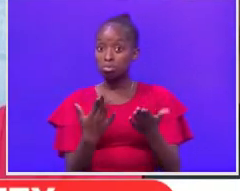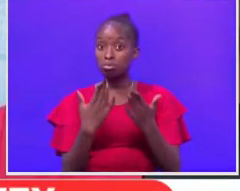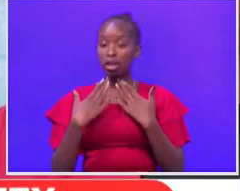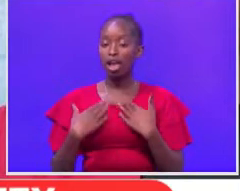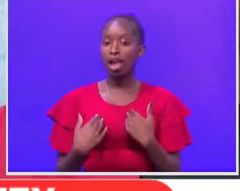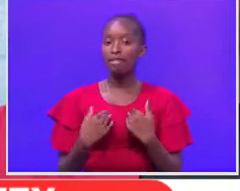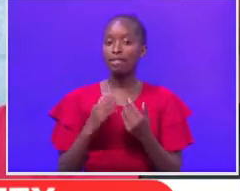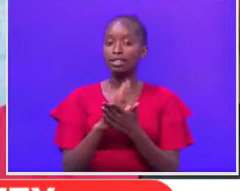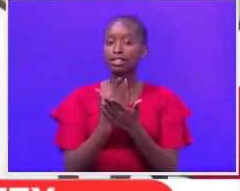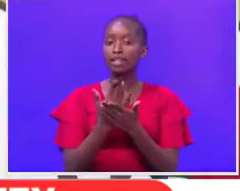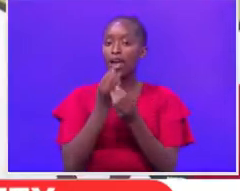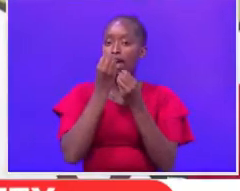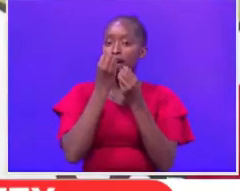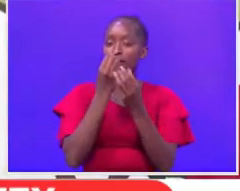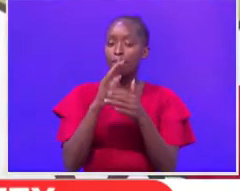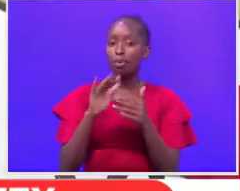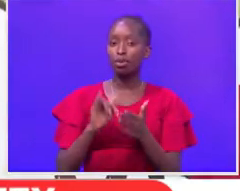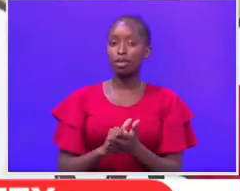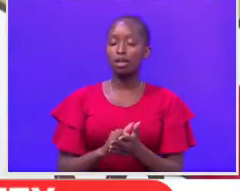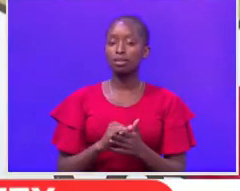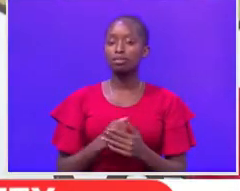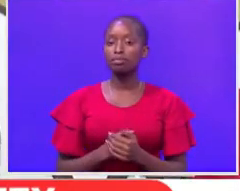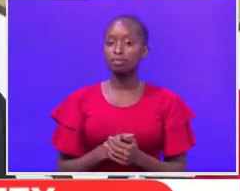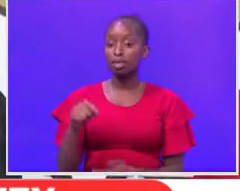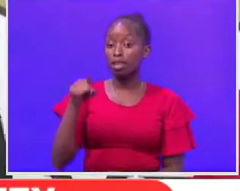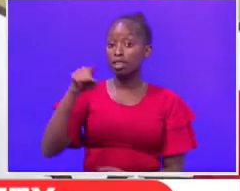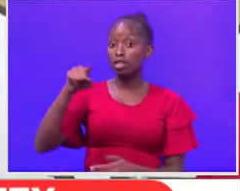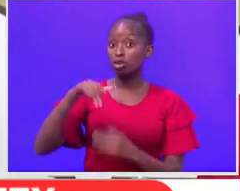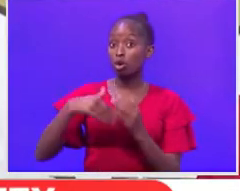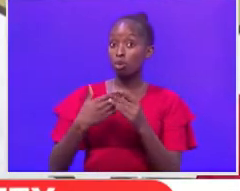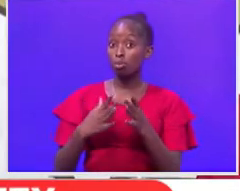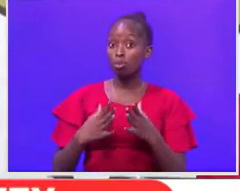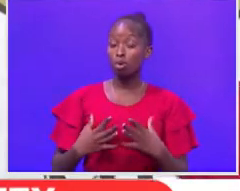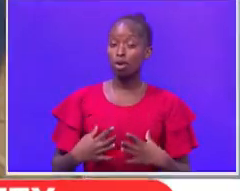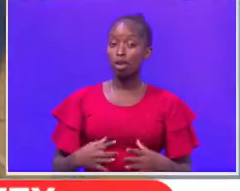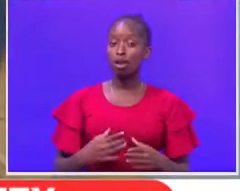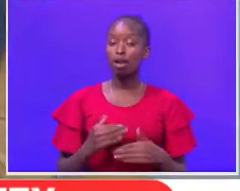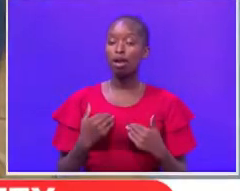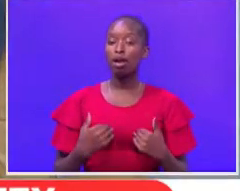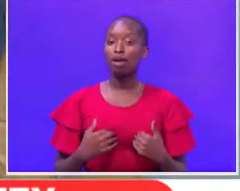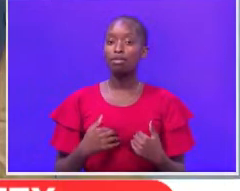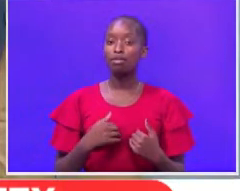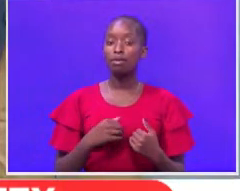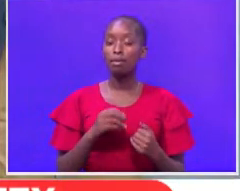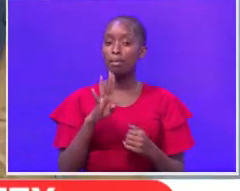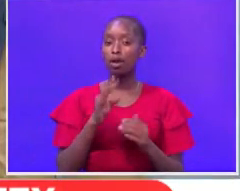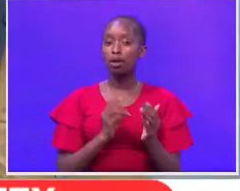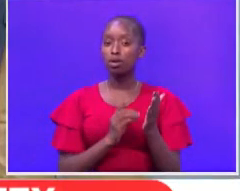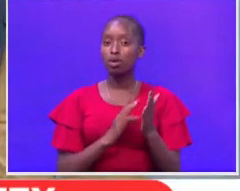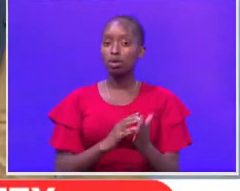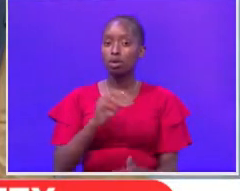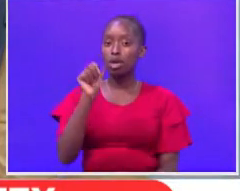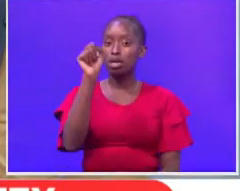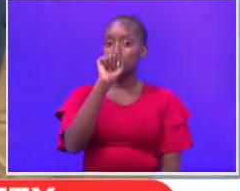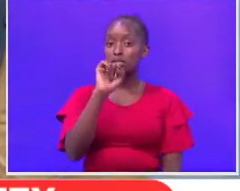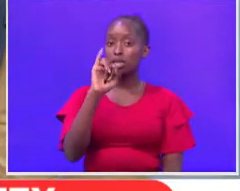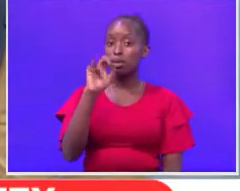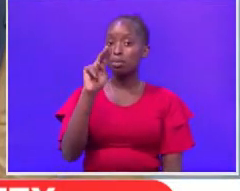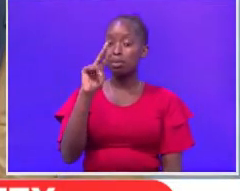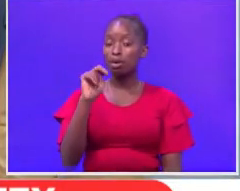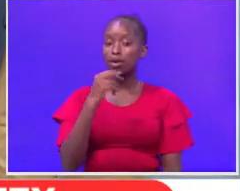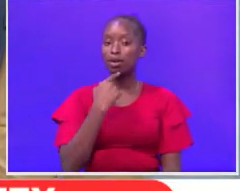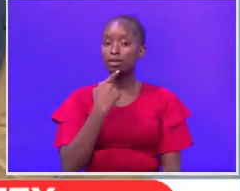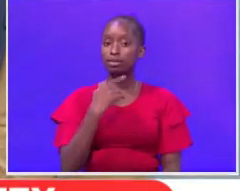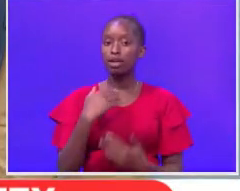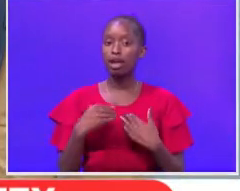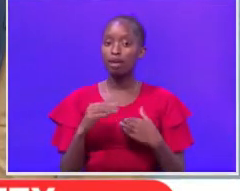disclosure of such information. The medics led by the association presidents Dr. Simon Kingondo and CEO Dr. Brenda Obondo noted that the move